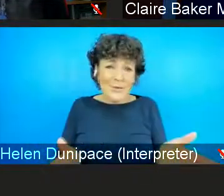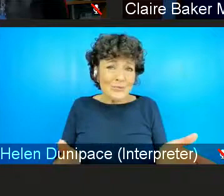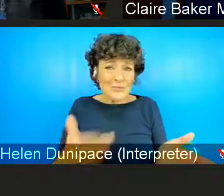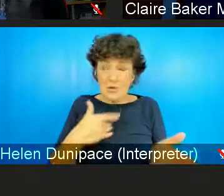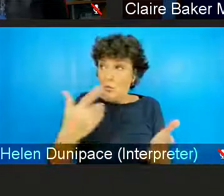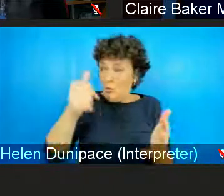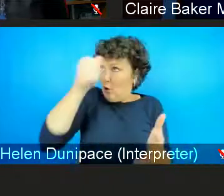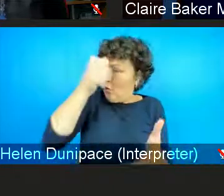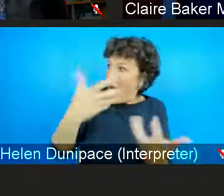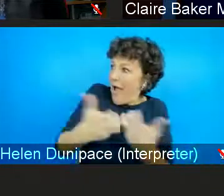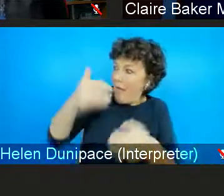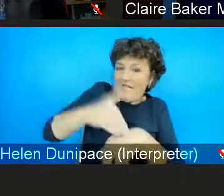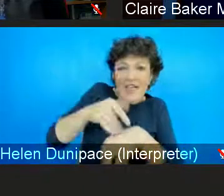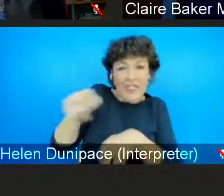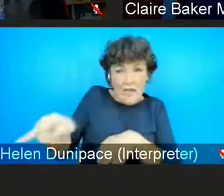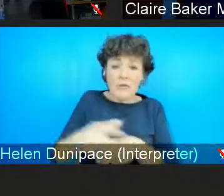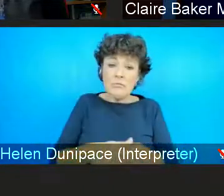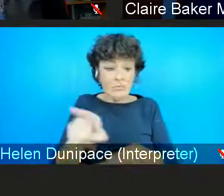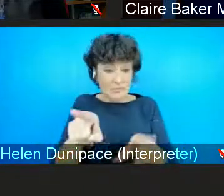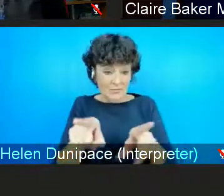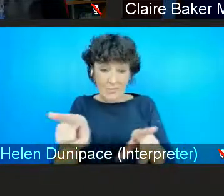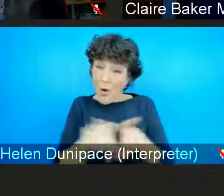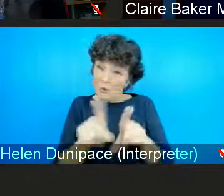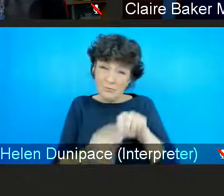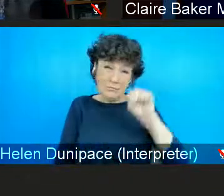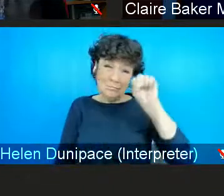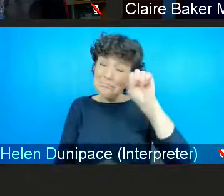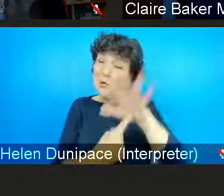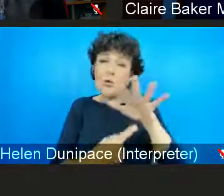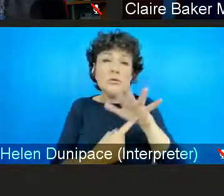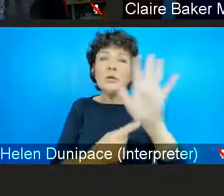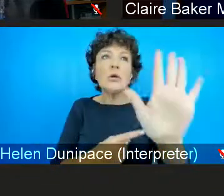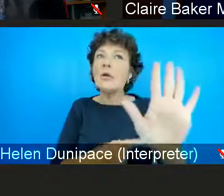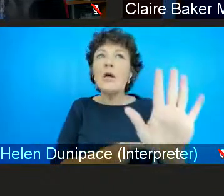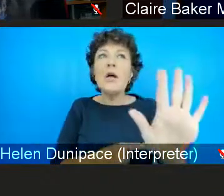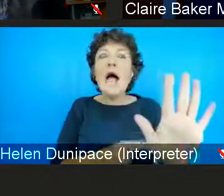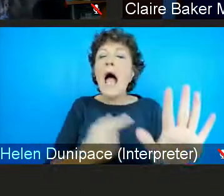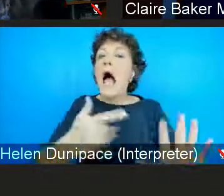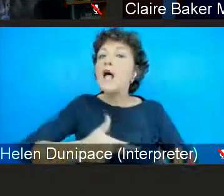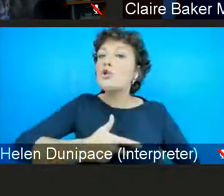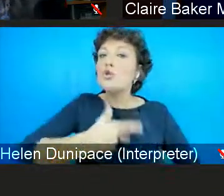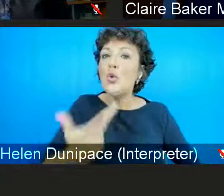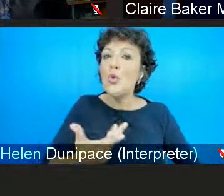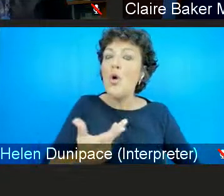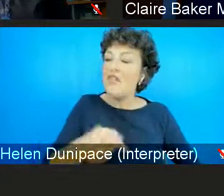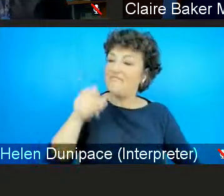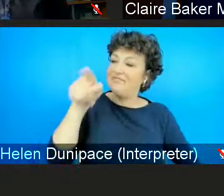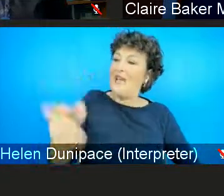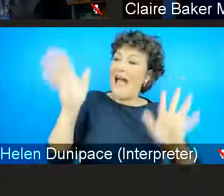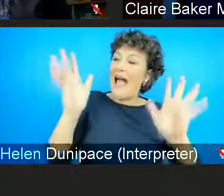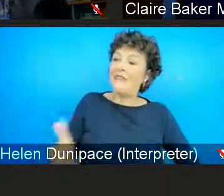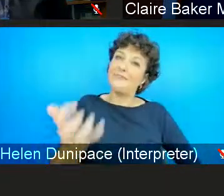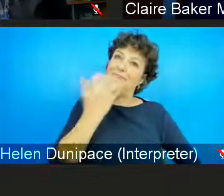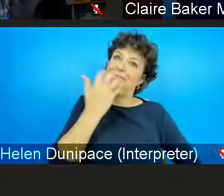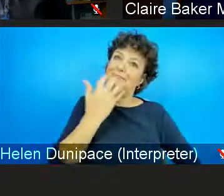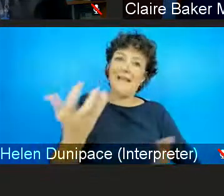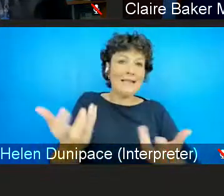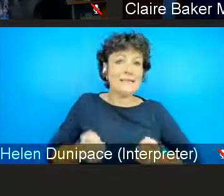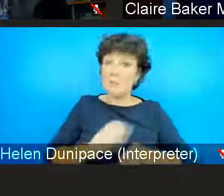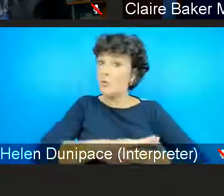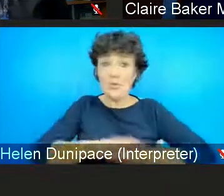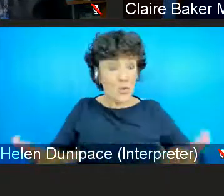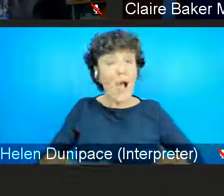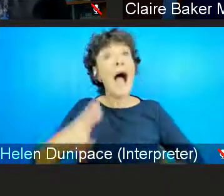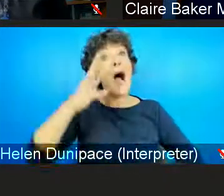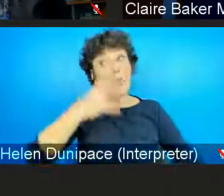You know, it's incredibly important that it's not something that's done to people, just transition. It needs to be something that we're giving people